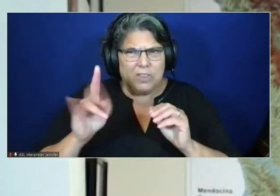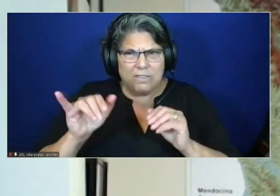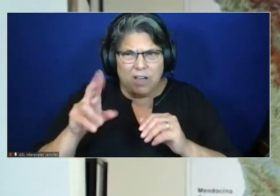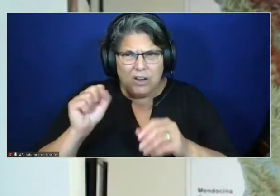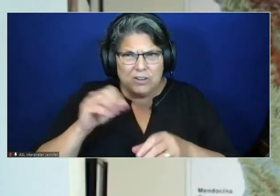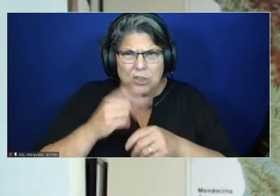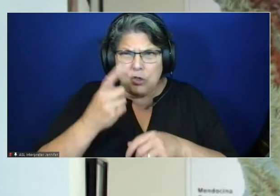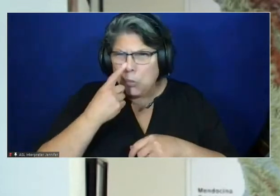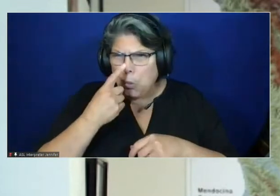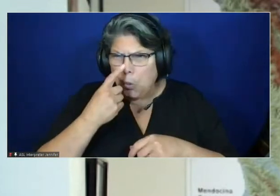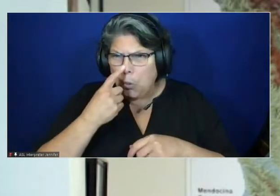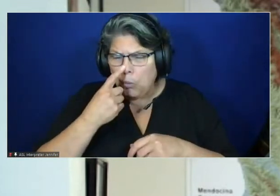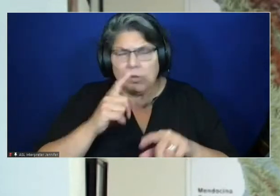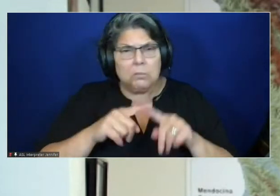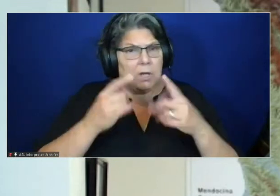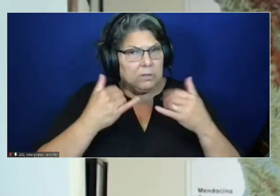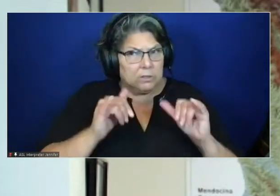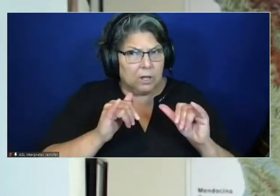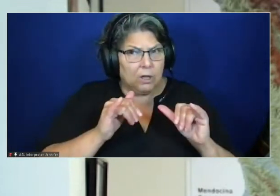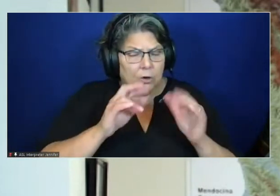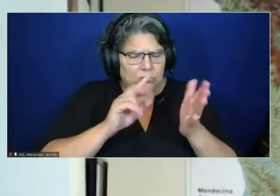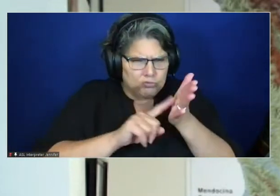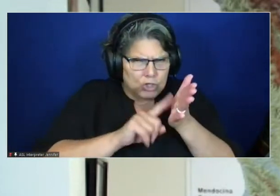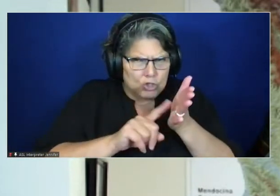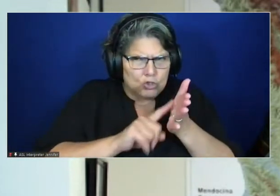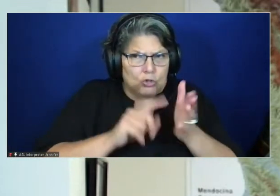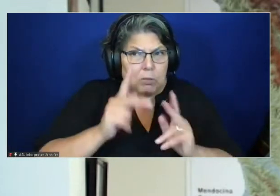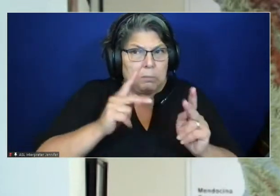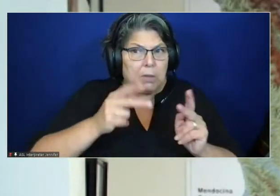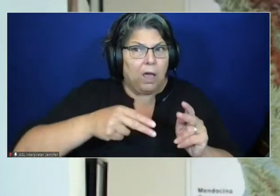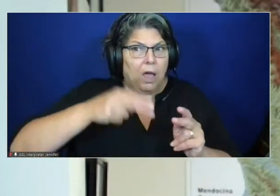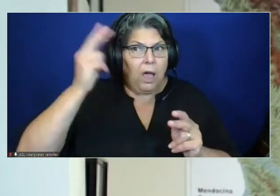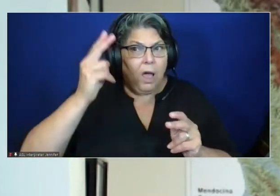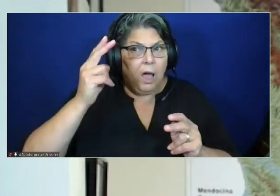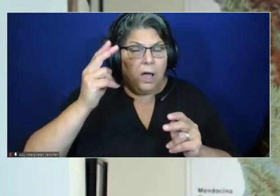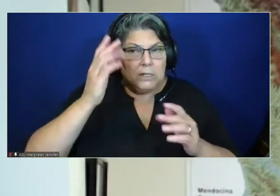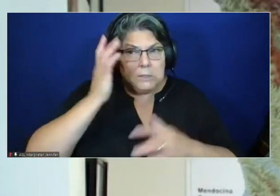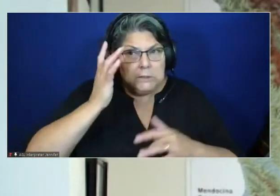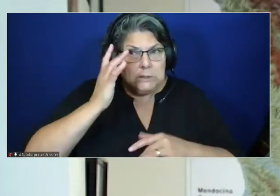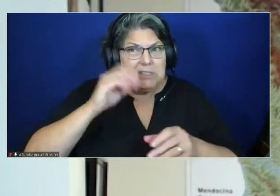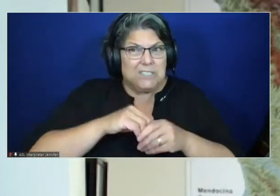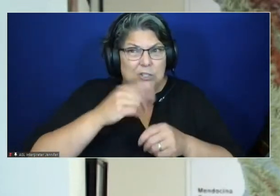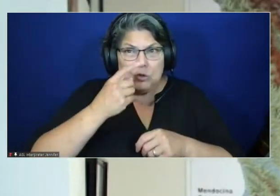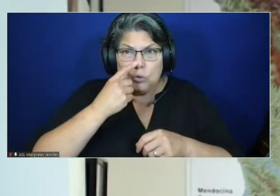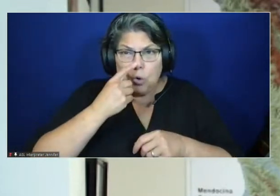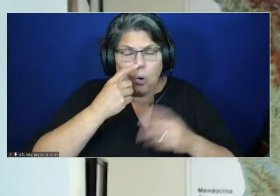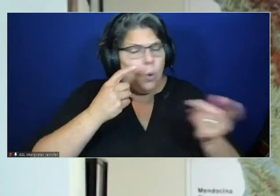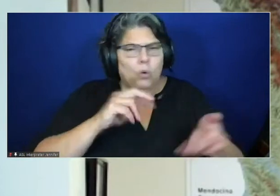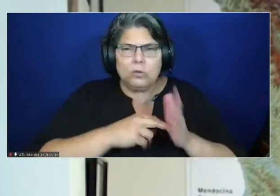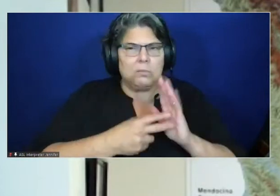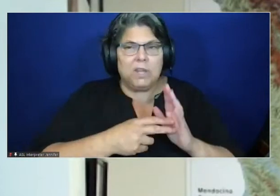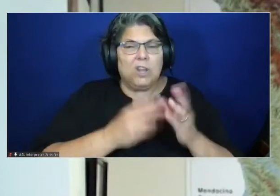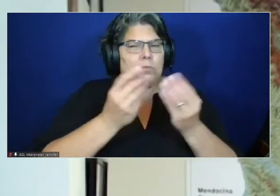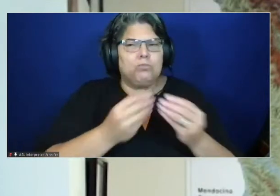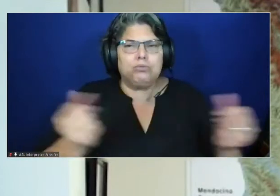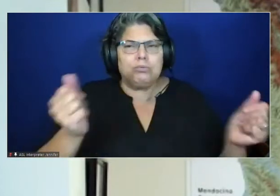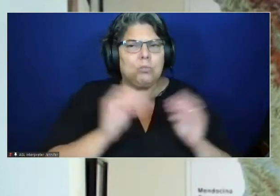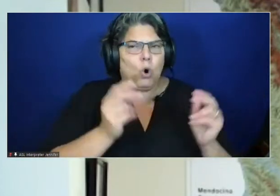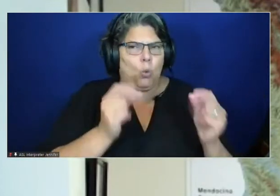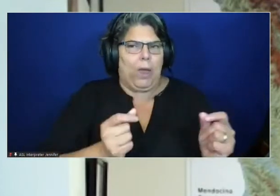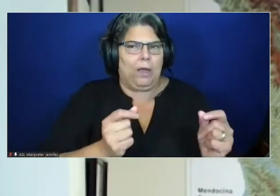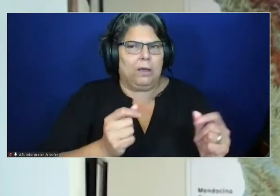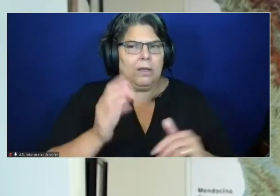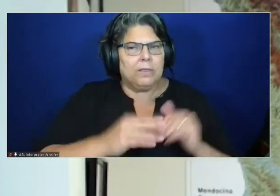been researched, the high viral loads fall off much quicker than in people who are unvaccinated. So they are